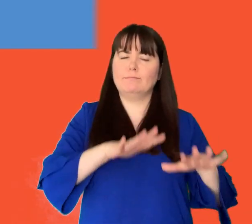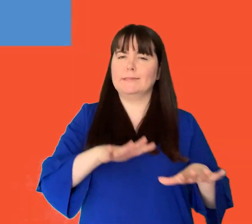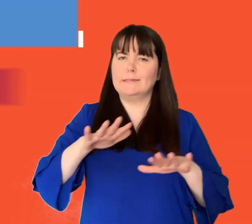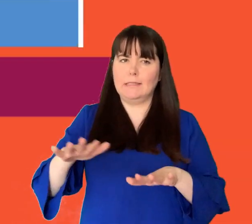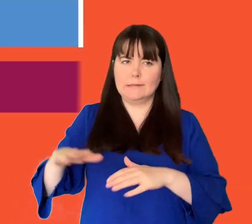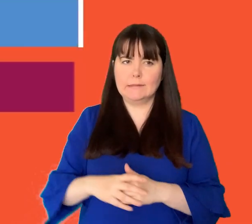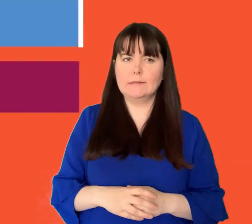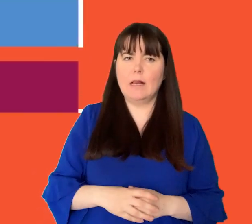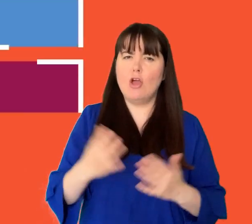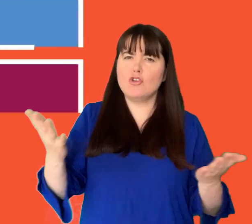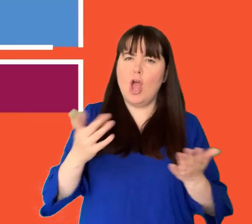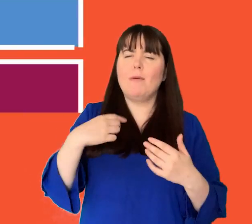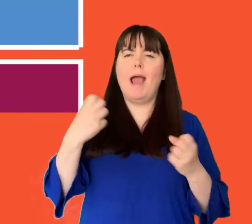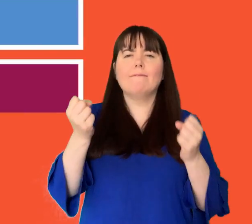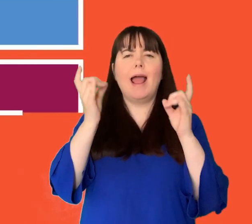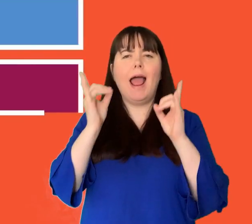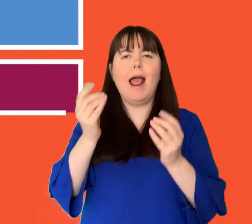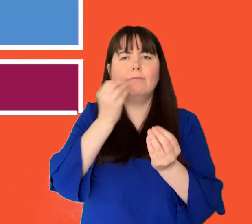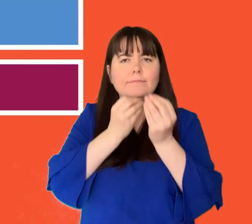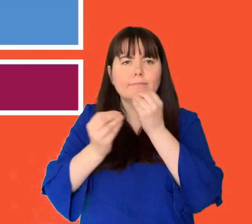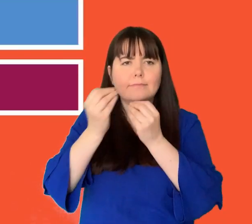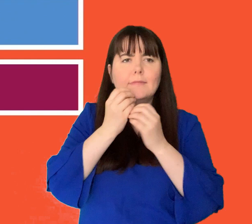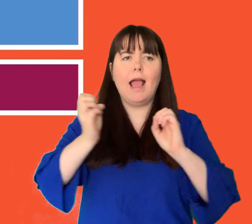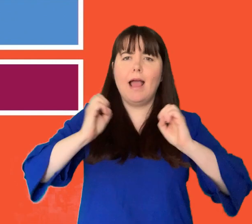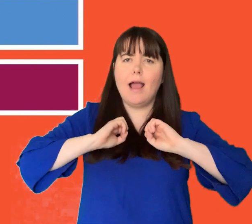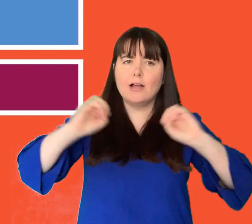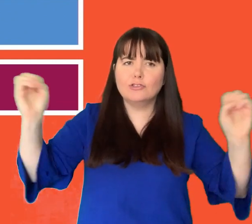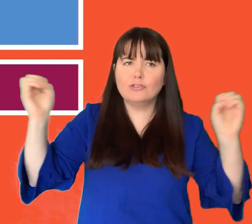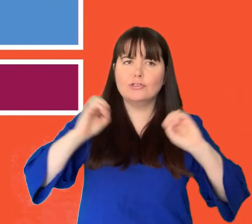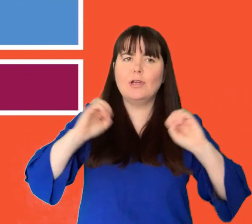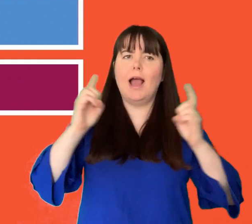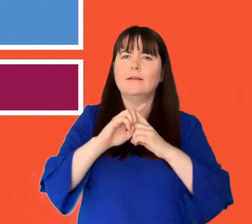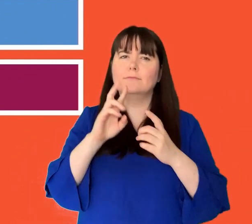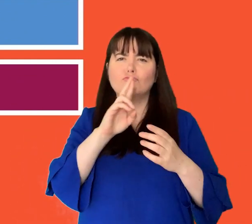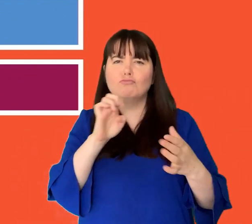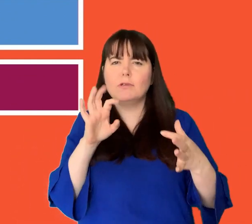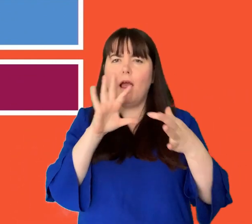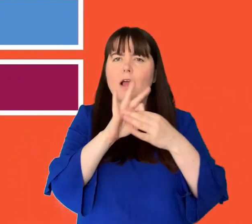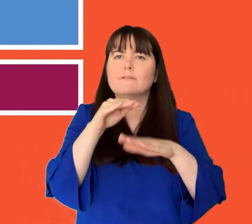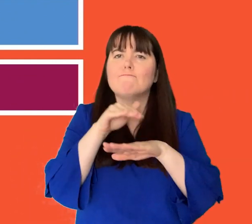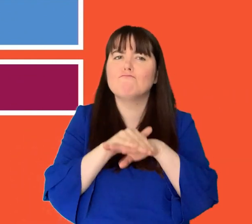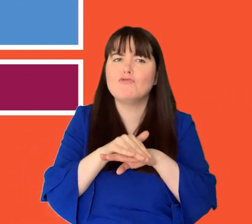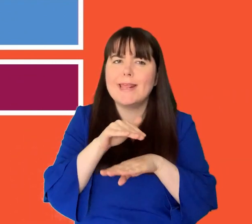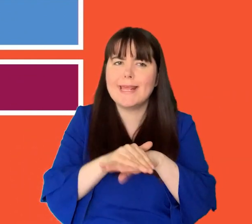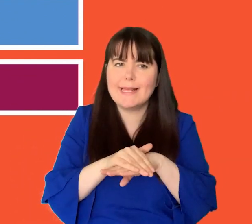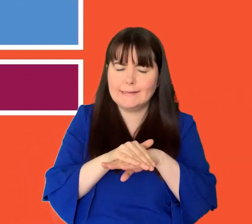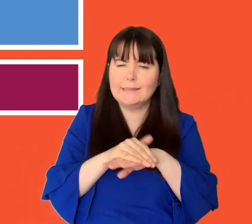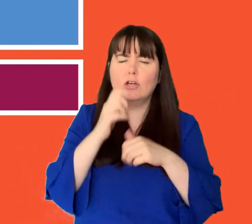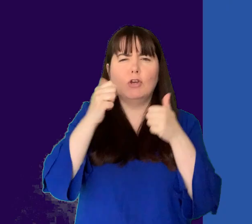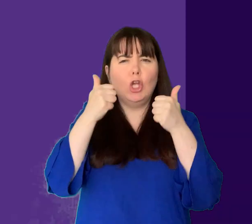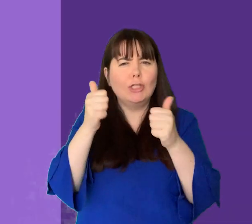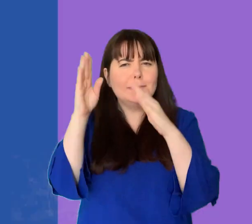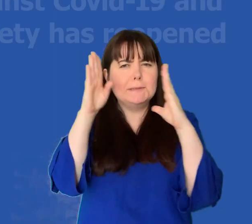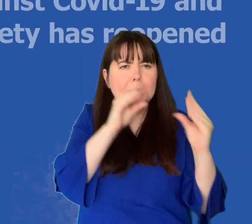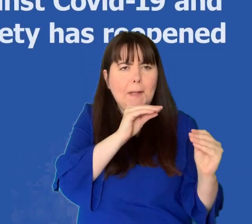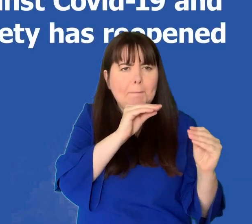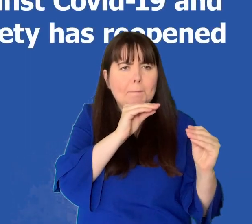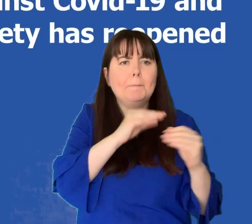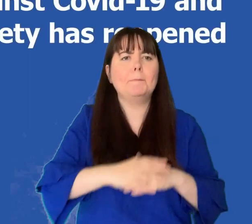school. Encourage them to have a healthy diet, exercise, connect with friends, and have a good sleep routine.